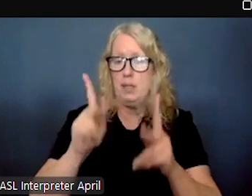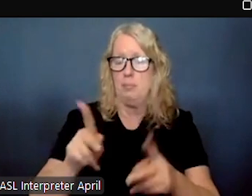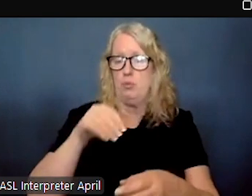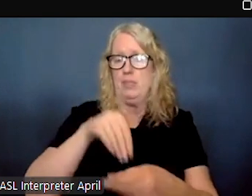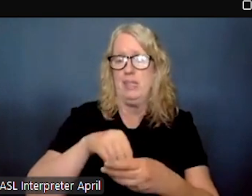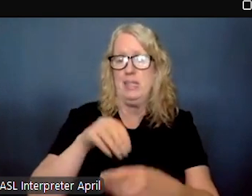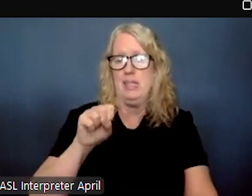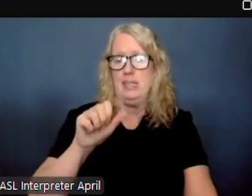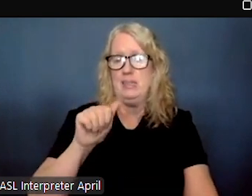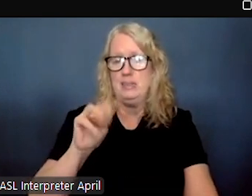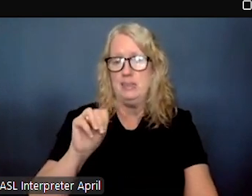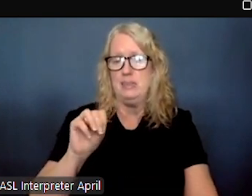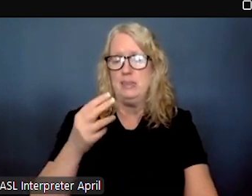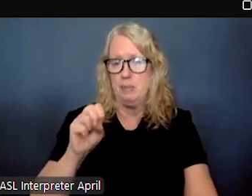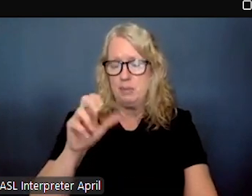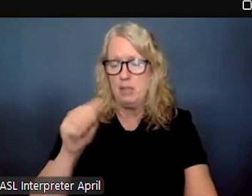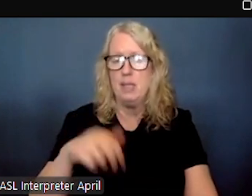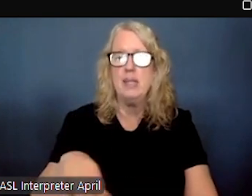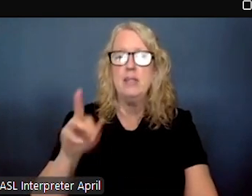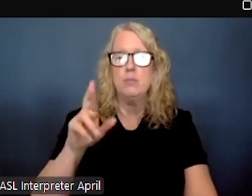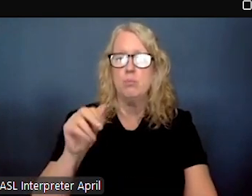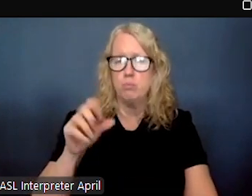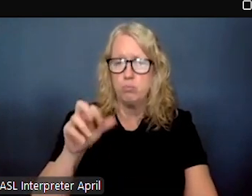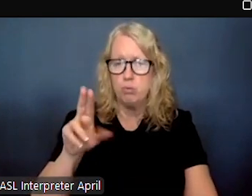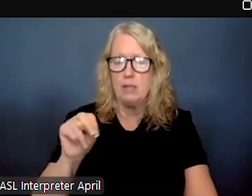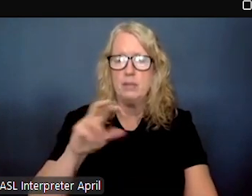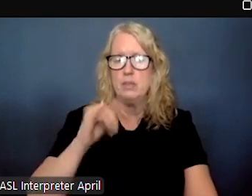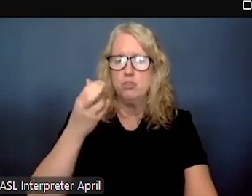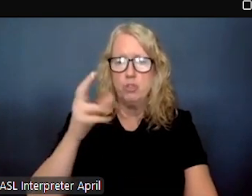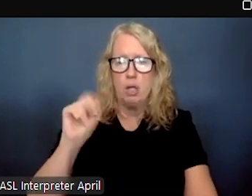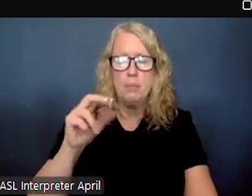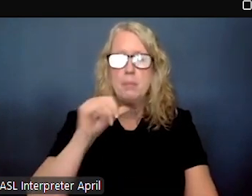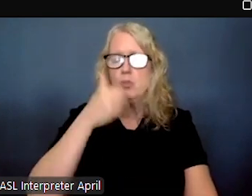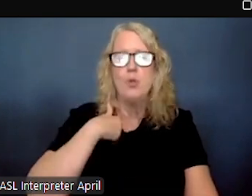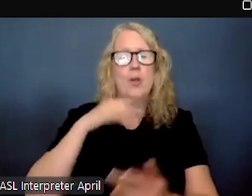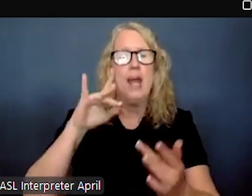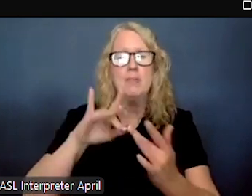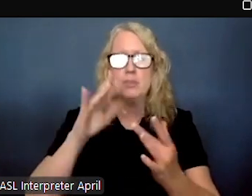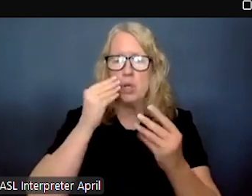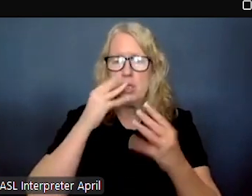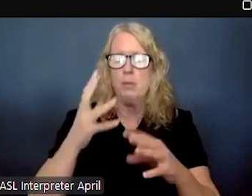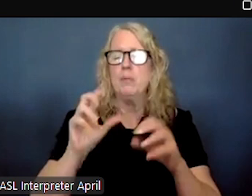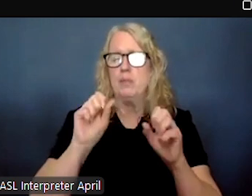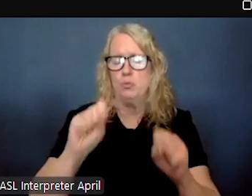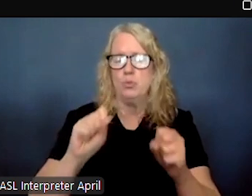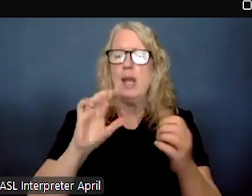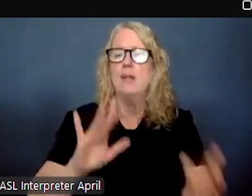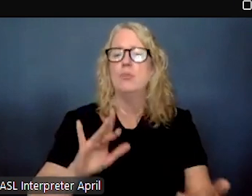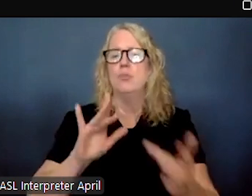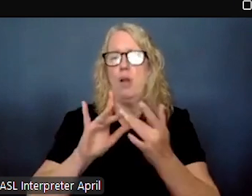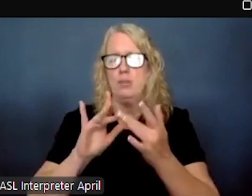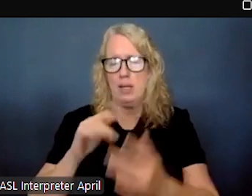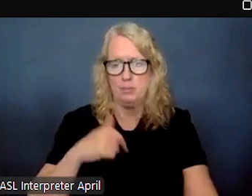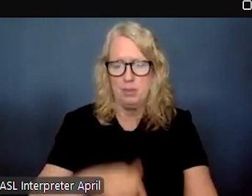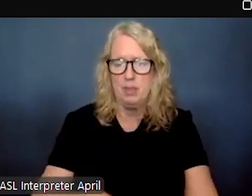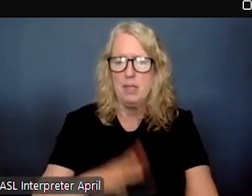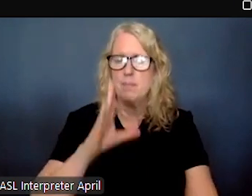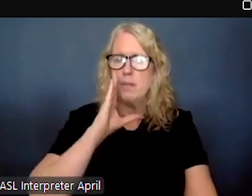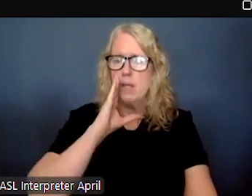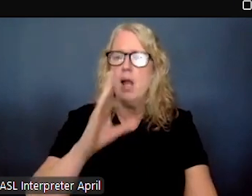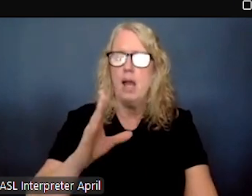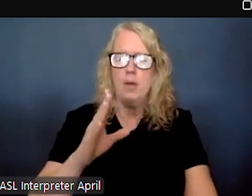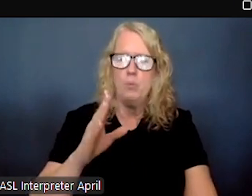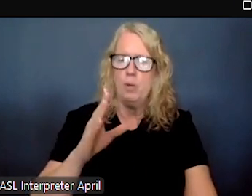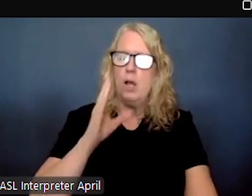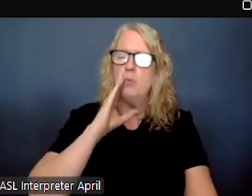SAMHSA is Brandon Johnson, but if you don't have his contact information, feel free to contact me, and I will put